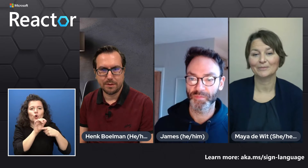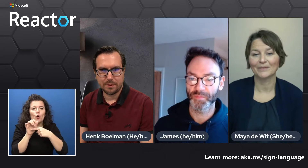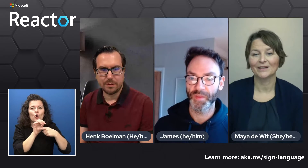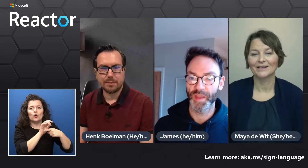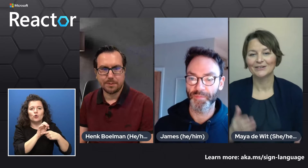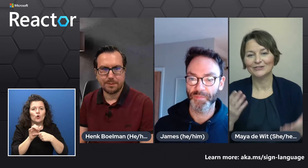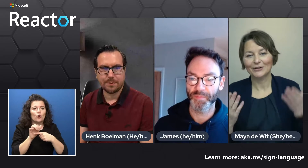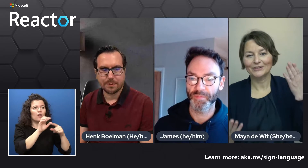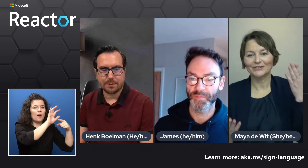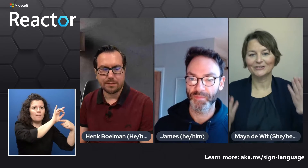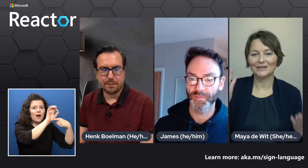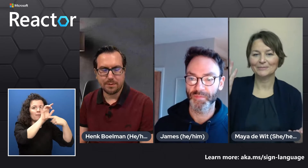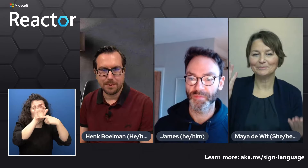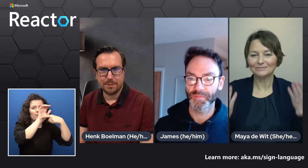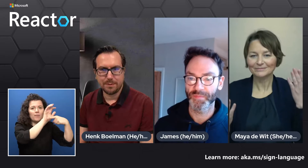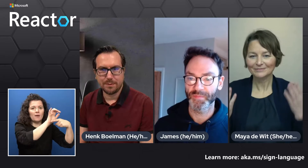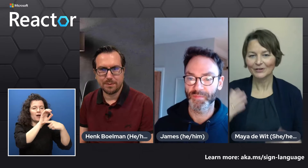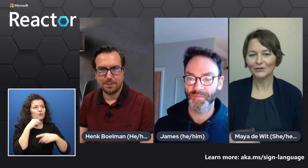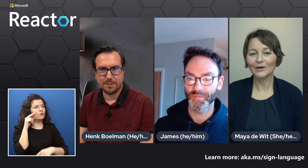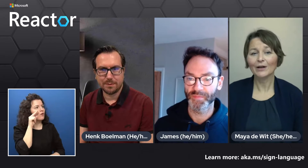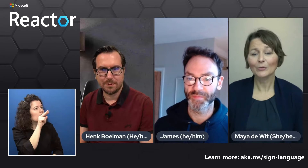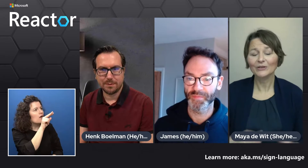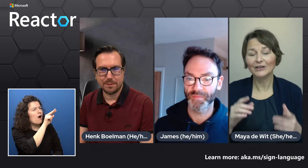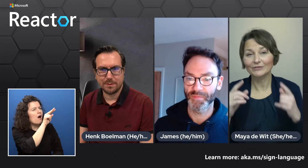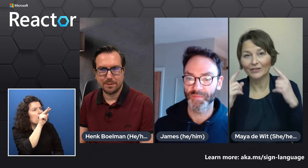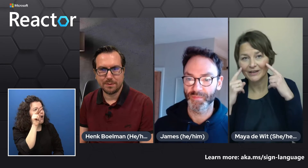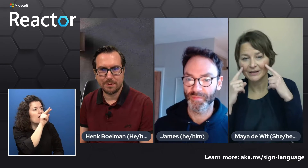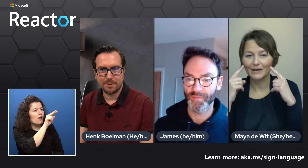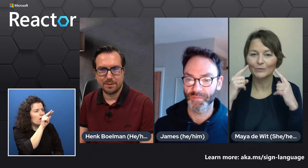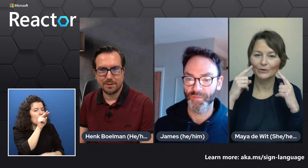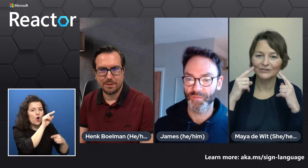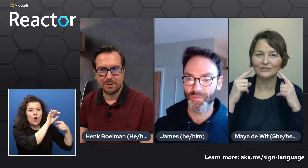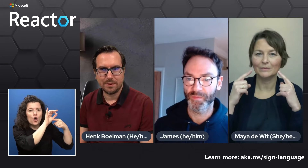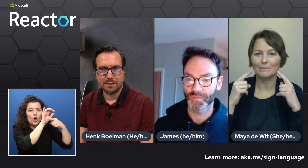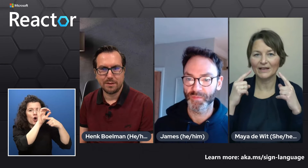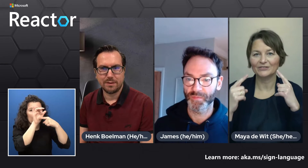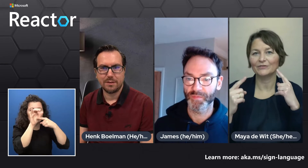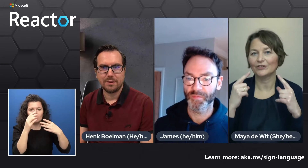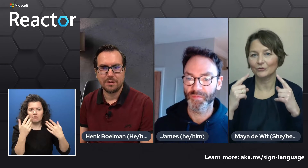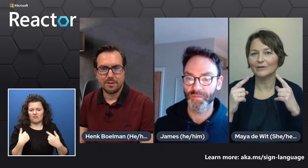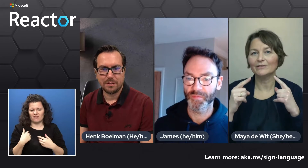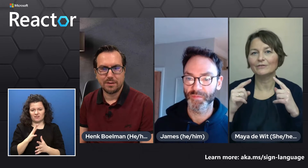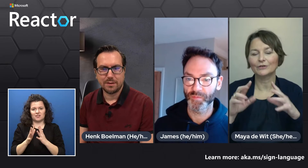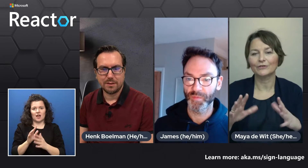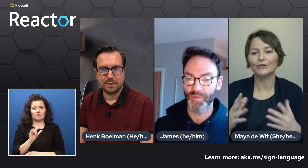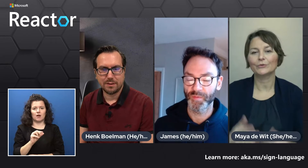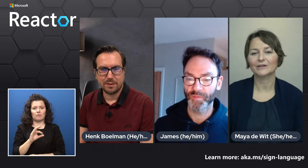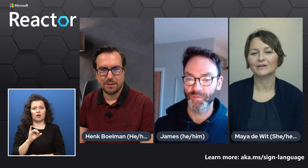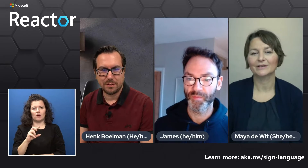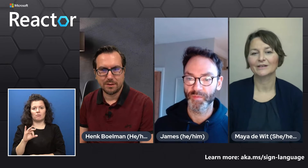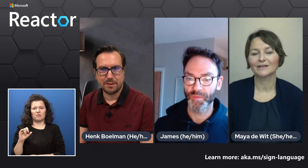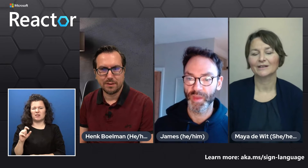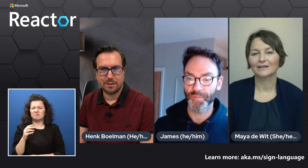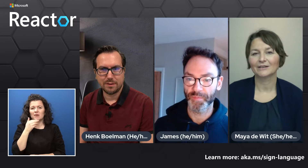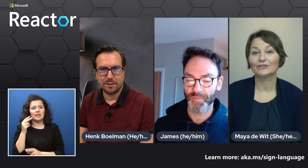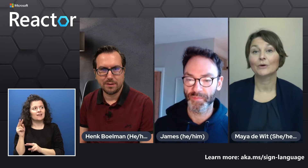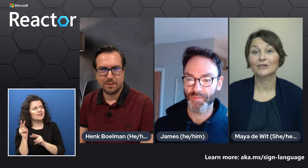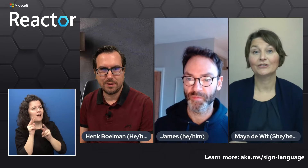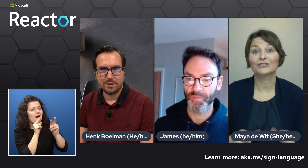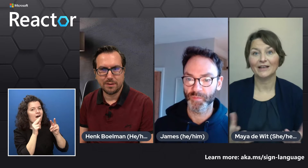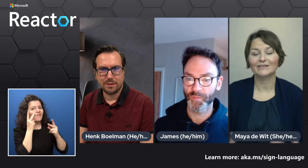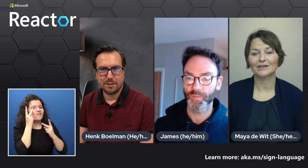now. Yeah. So there's, you always have to think about what's best visually for the viewer